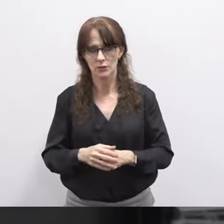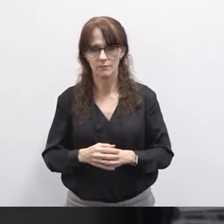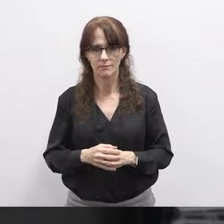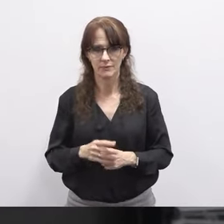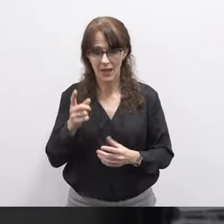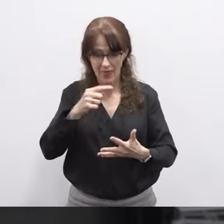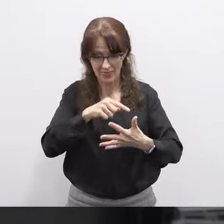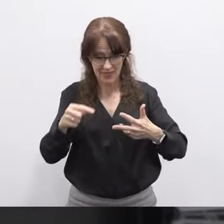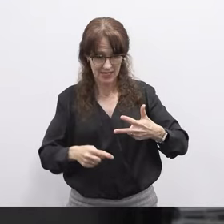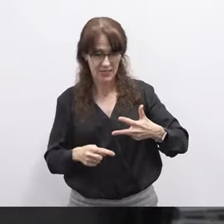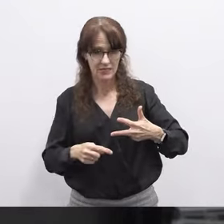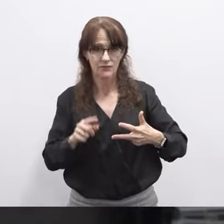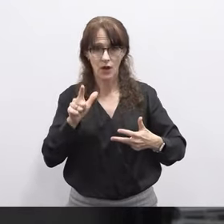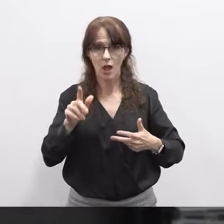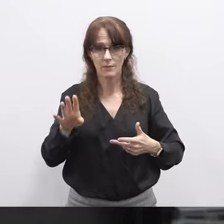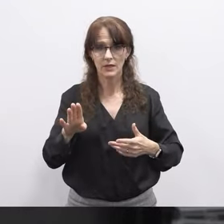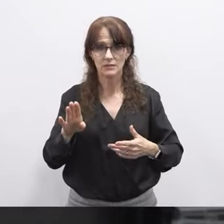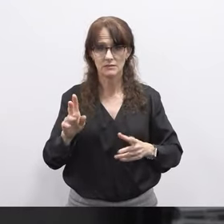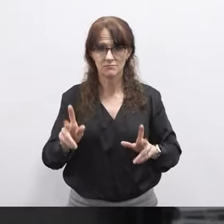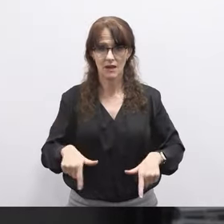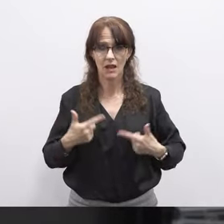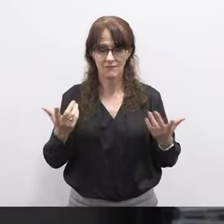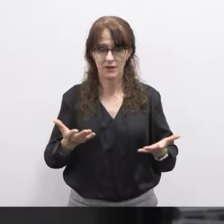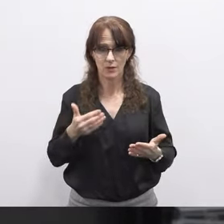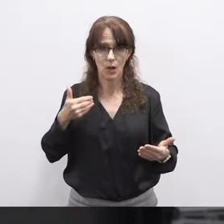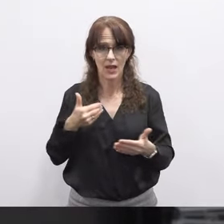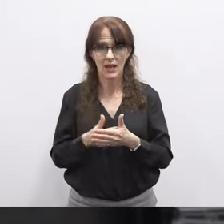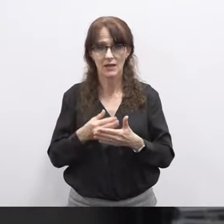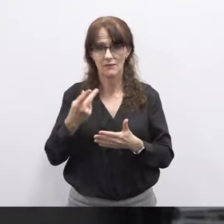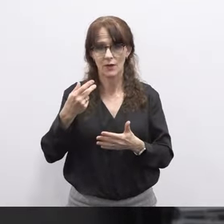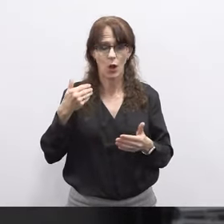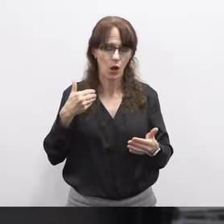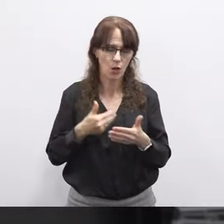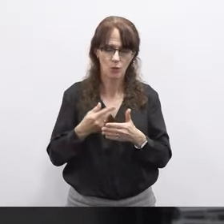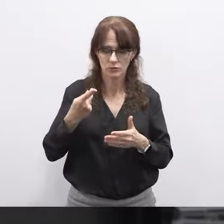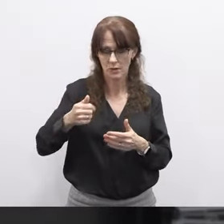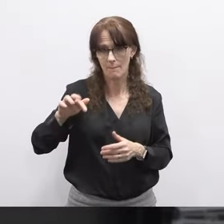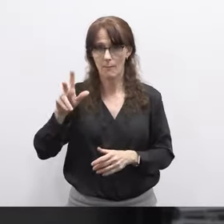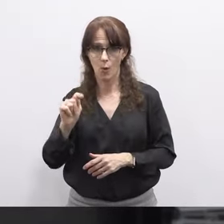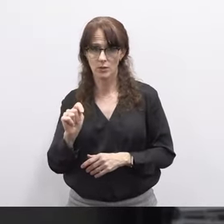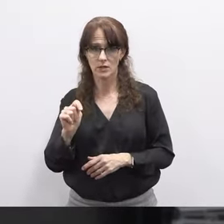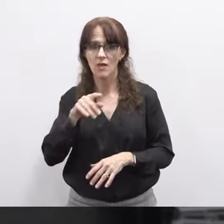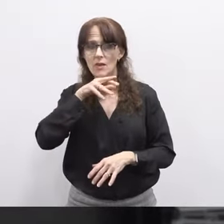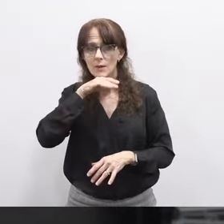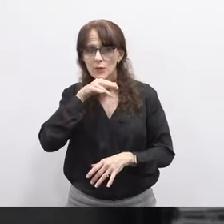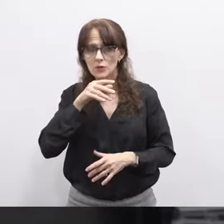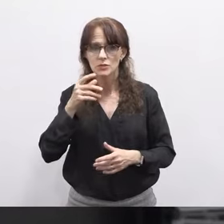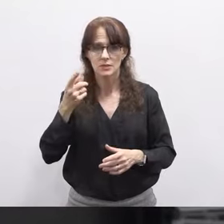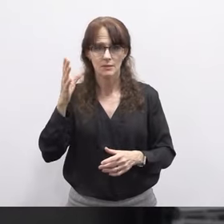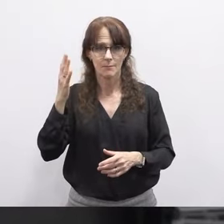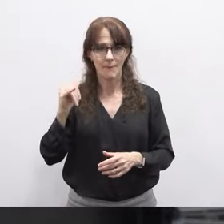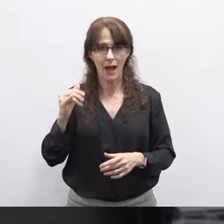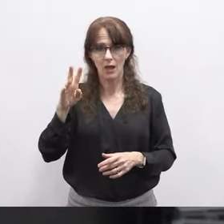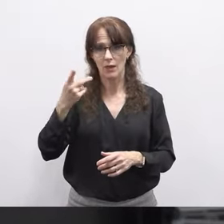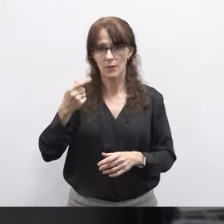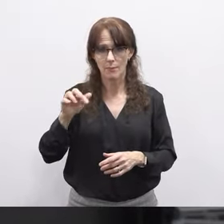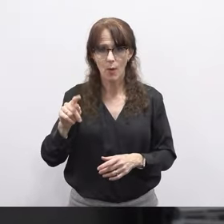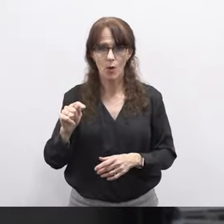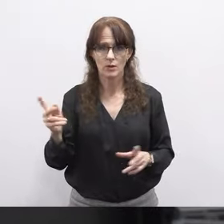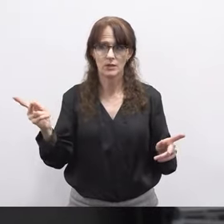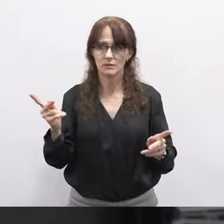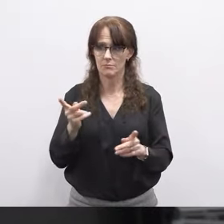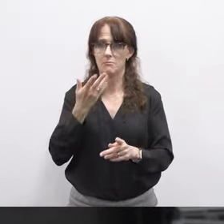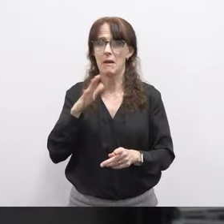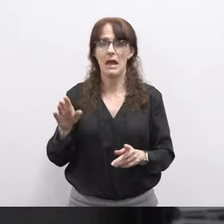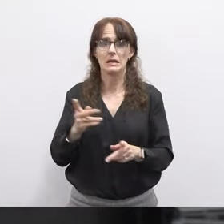facts, especially for Long Beach residents, as we live very close to the port. The pollution caused by the port is bad enough and certainly does not need to be worsened by